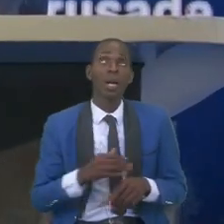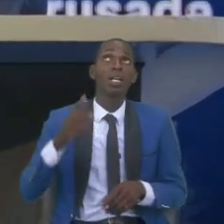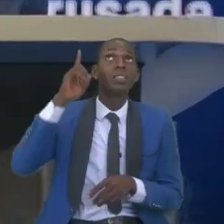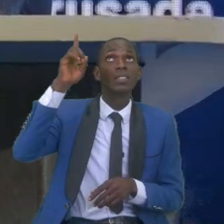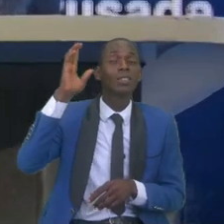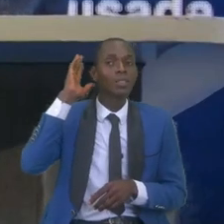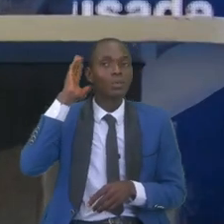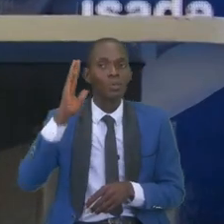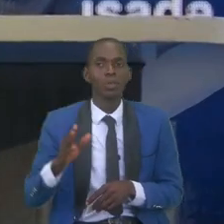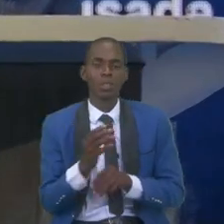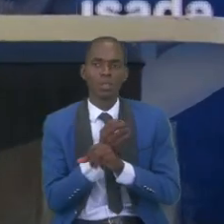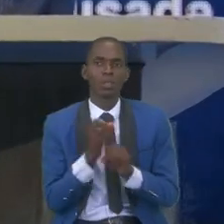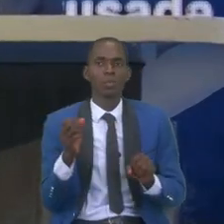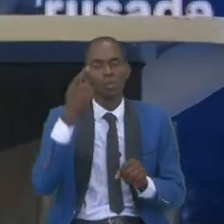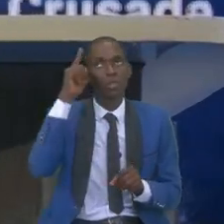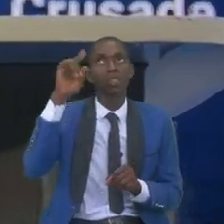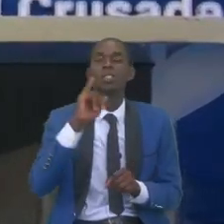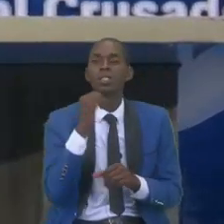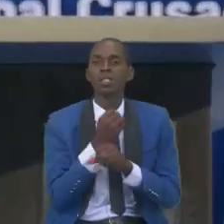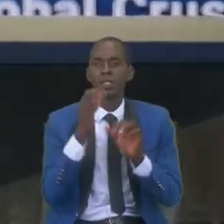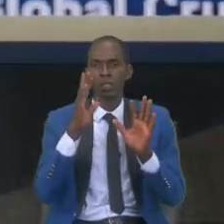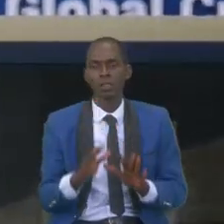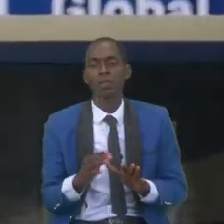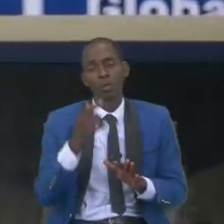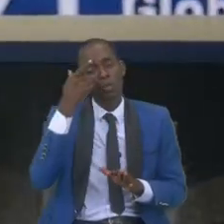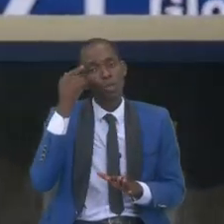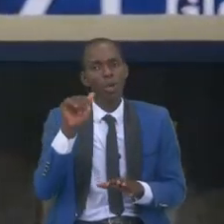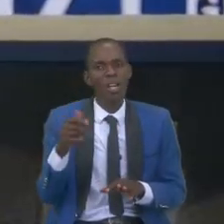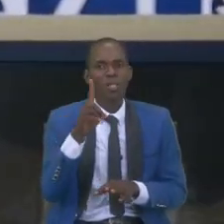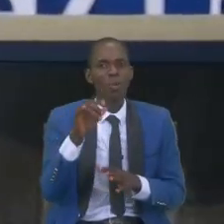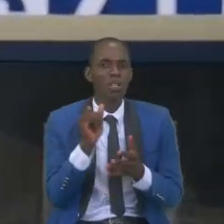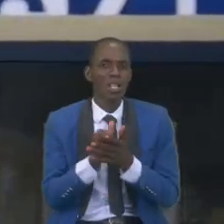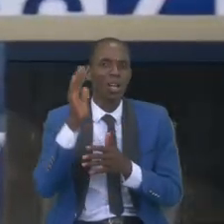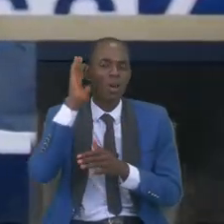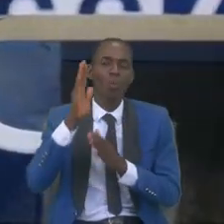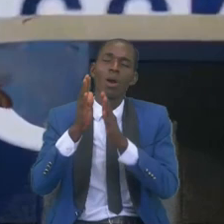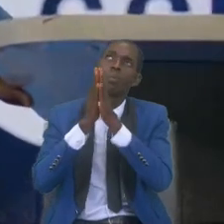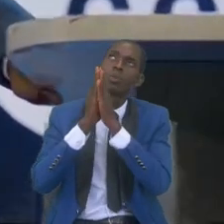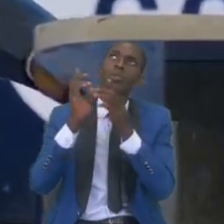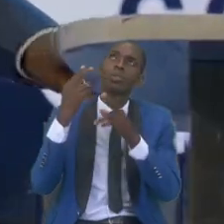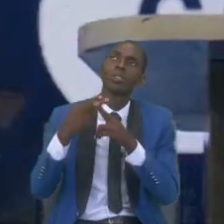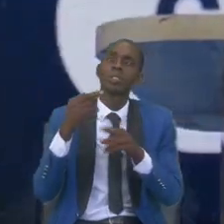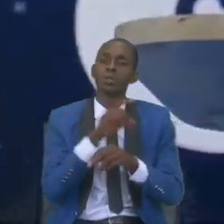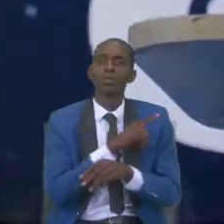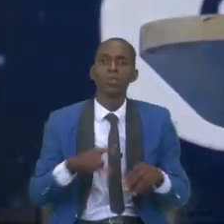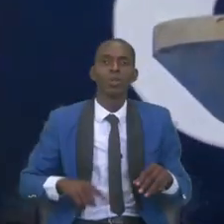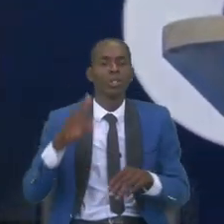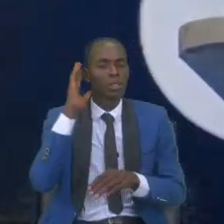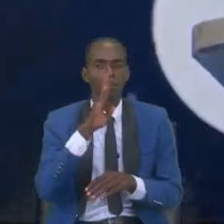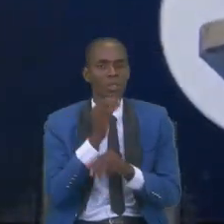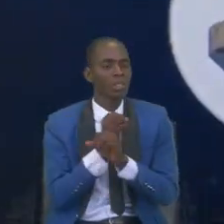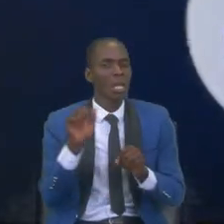the Savior. Whosoever shall call on the name of the Lord shall be saved.